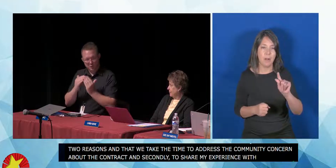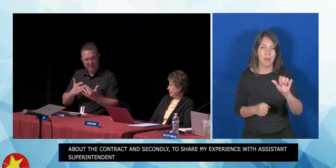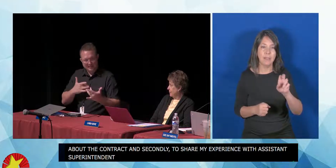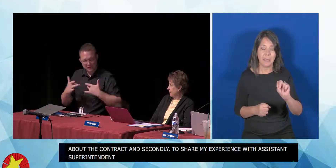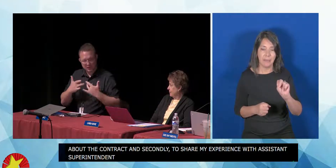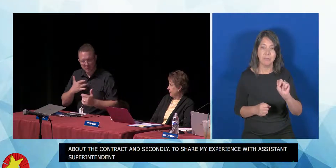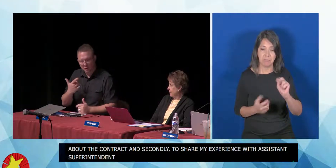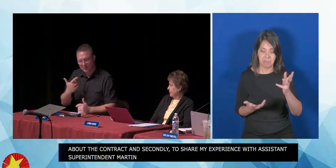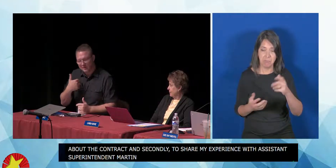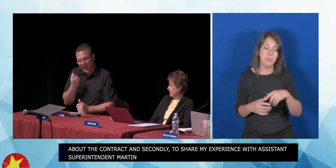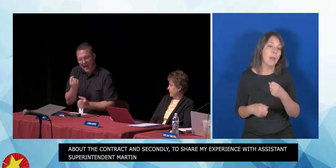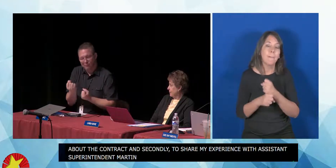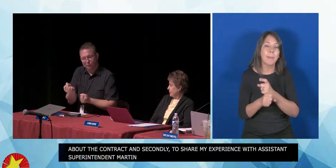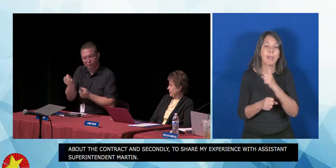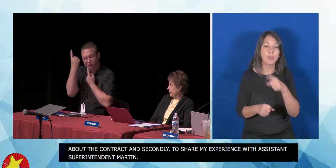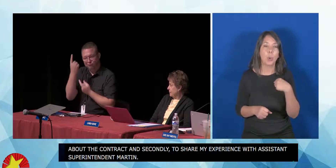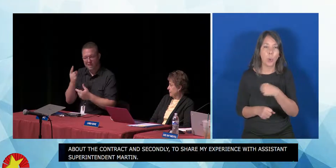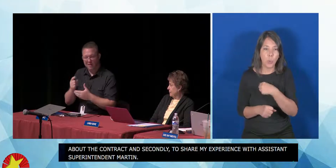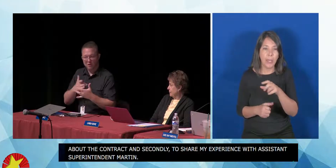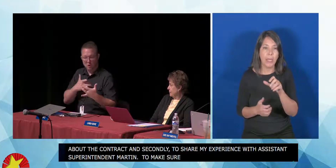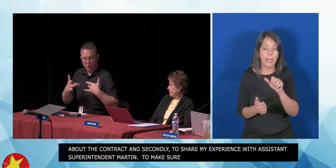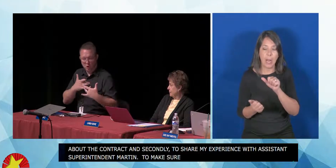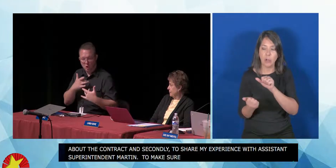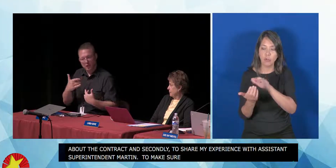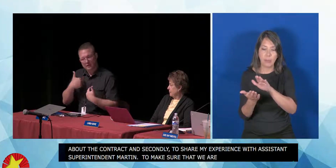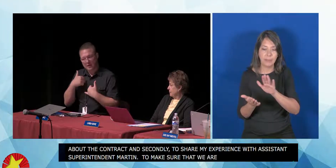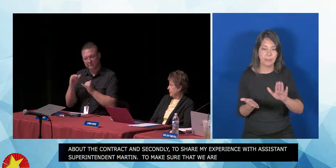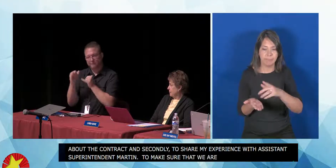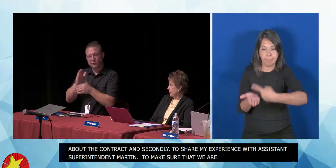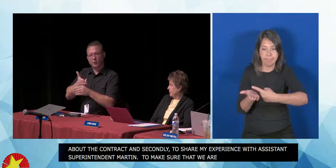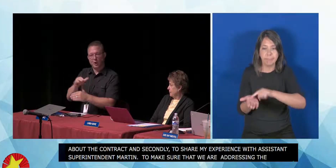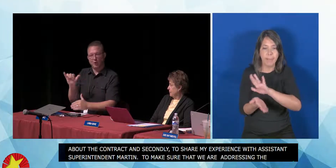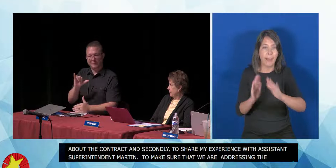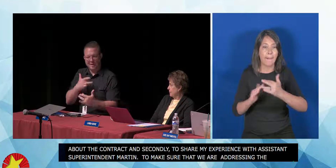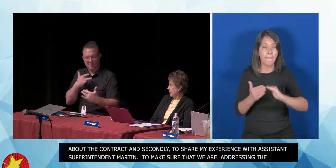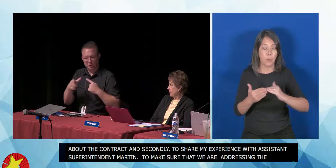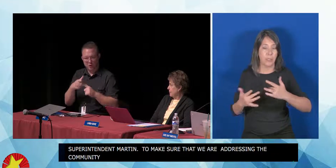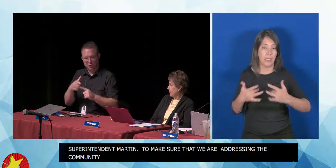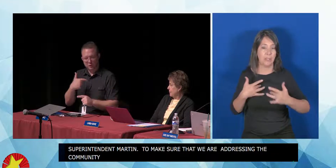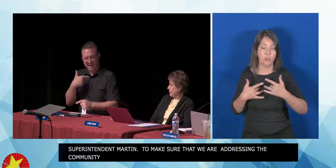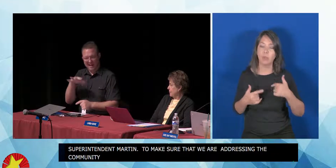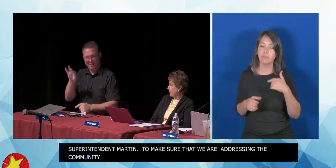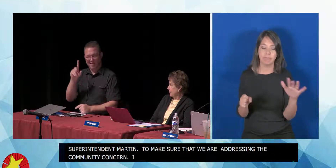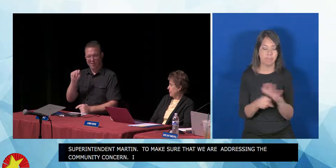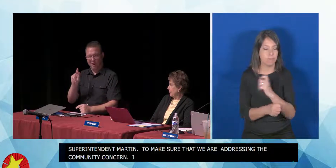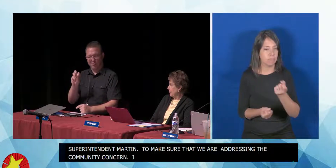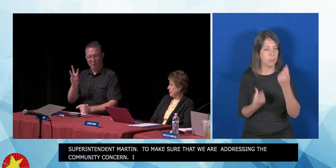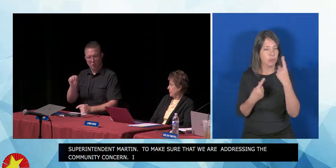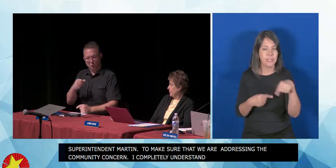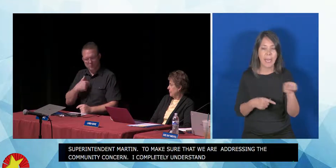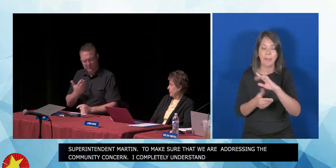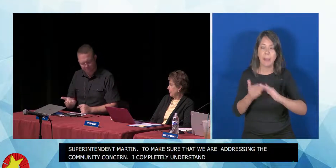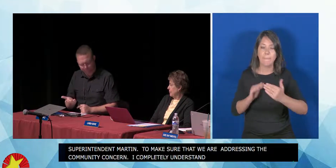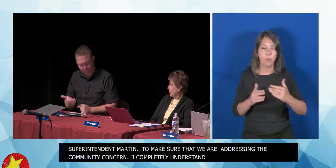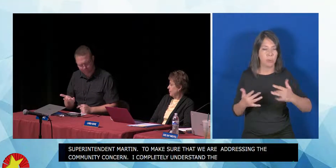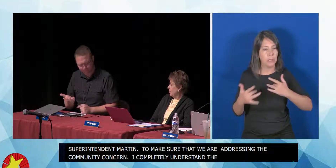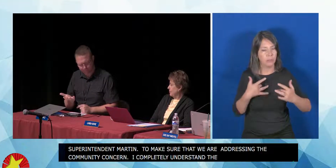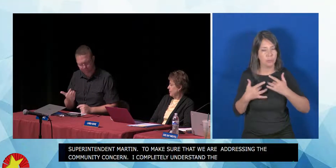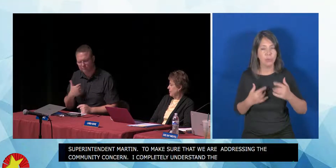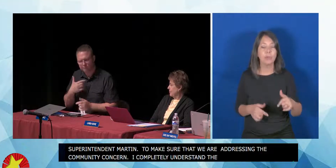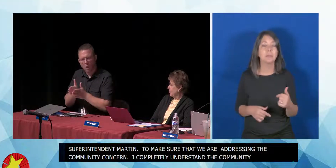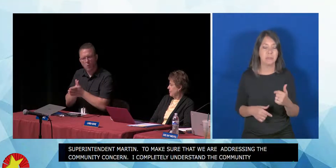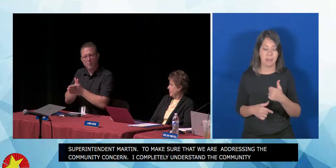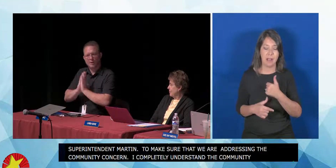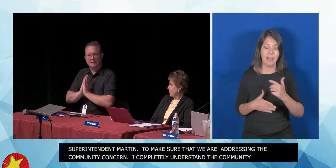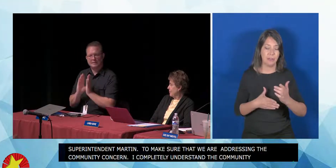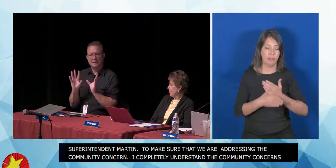To make sure that we are addressing the community concerns. I completely understand the community concerns, and I share a